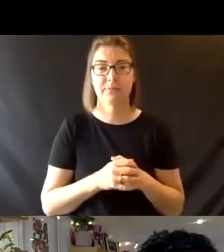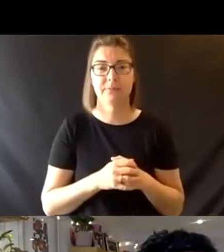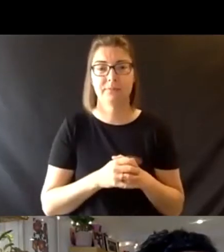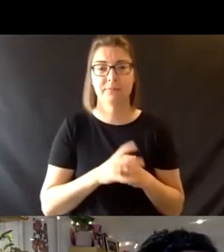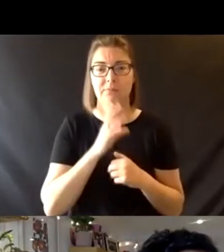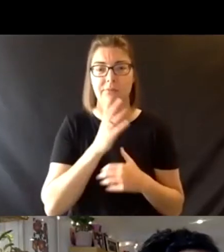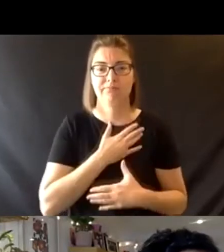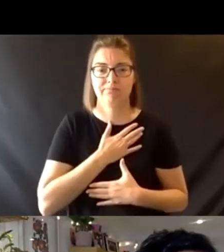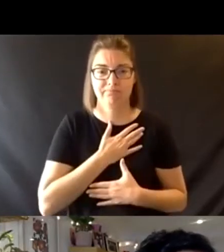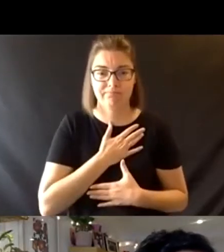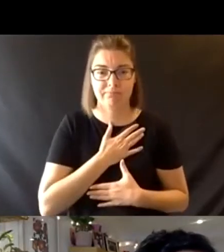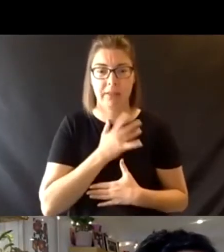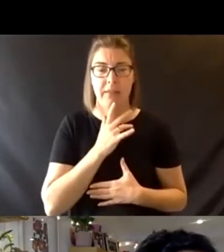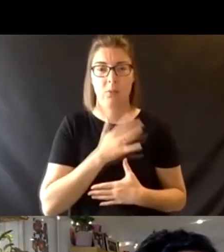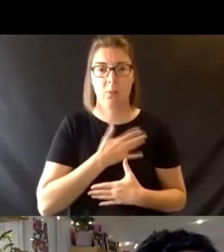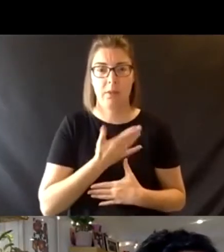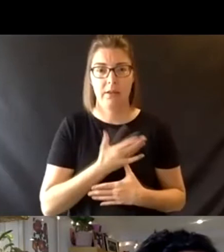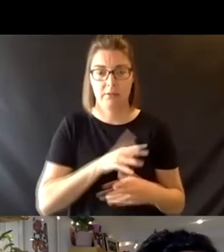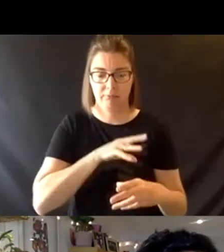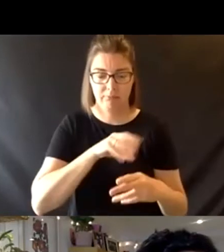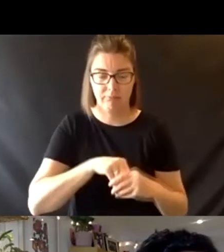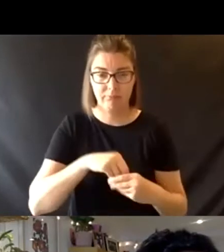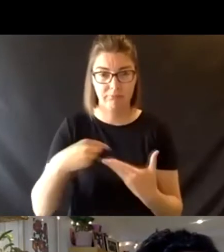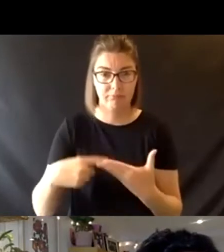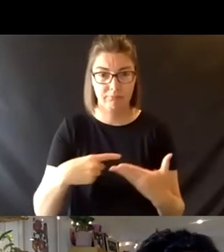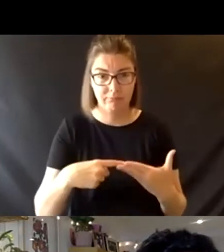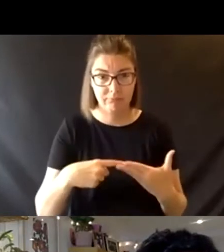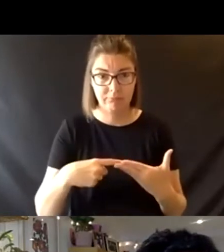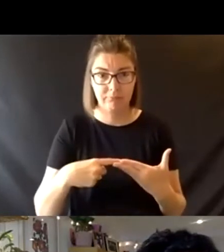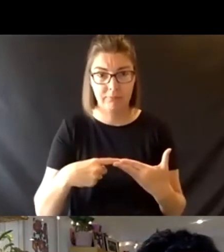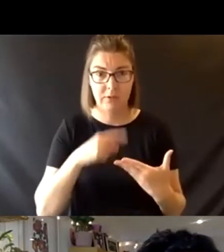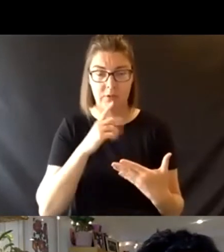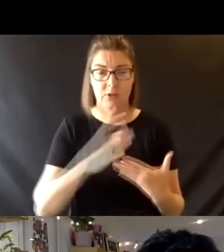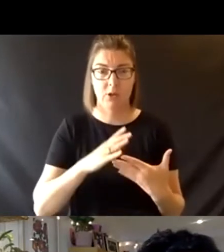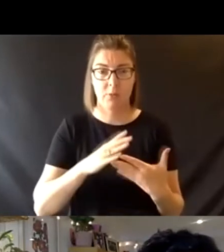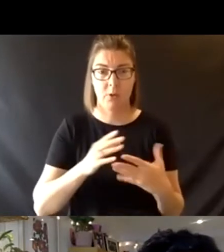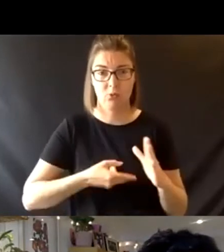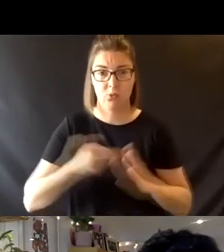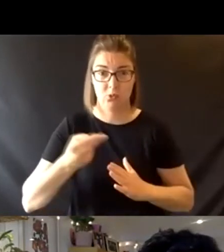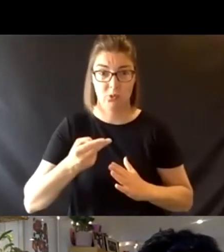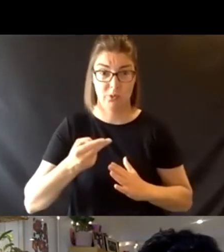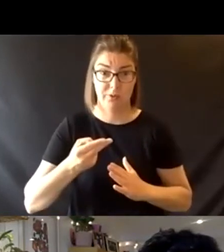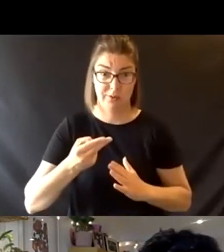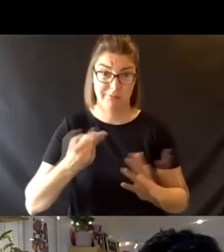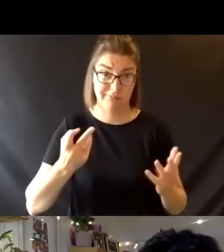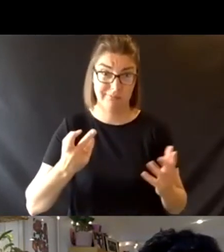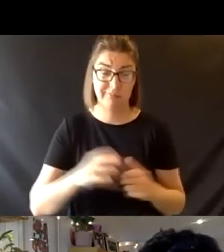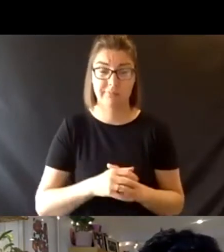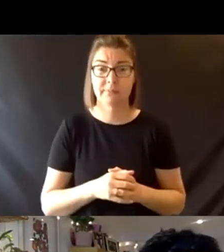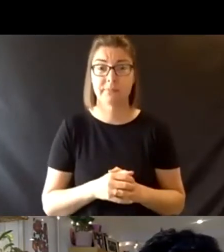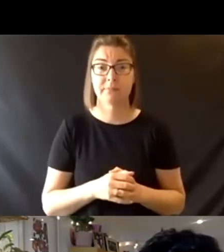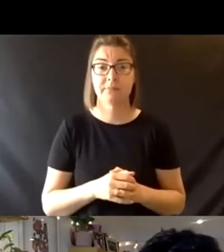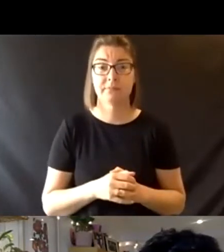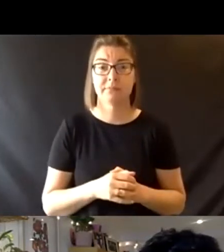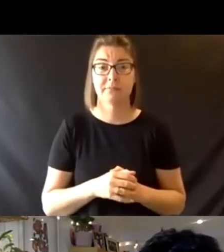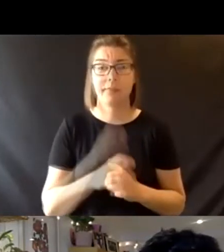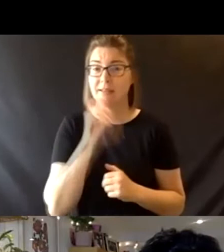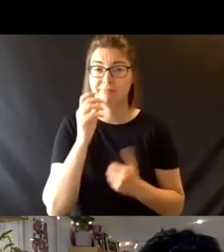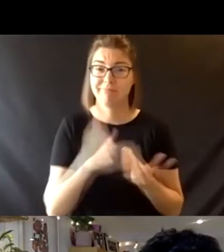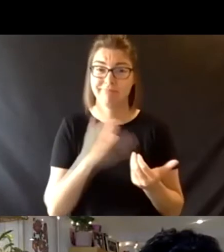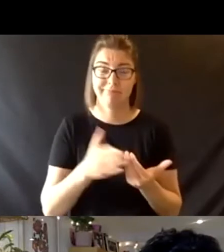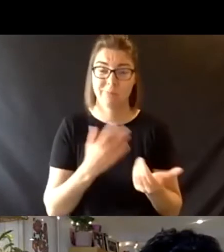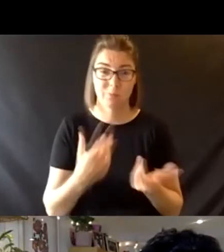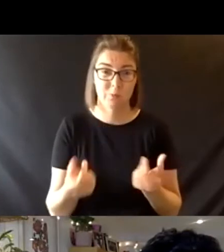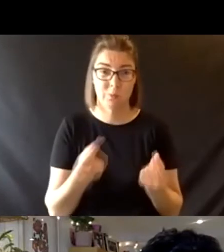step courageously into a conversation and speak, you know, truth to power, really, right? And that's a hard thing to do. And you